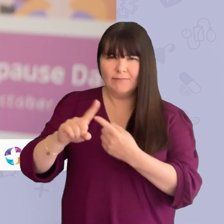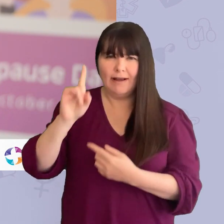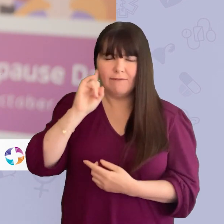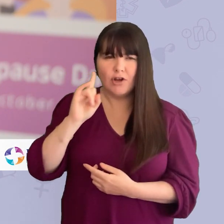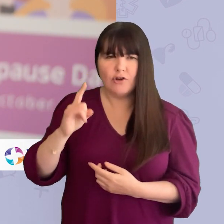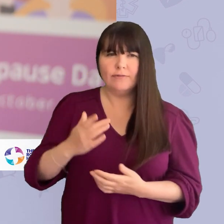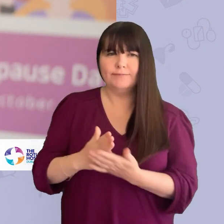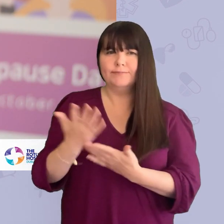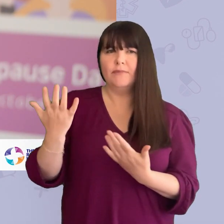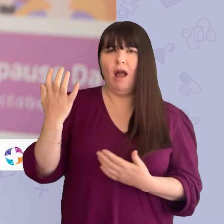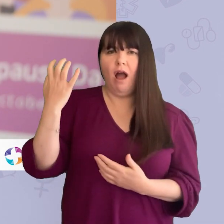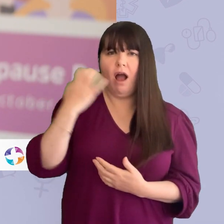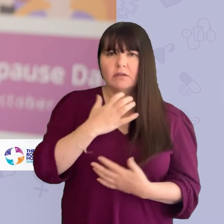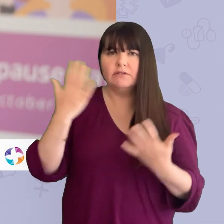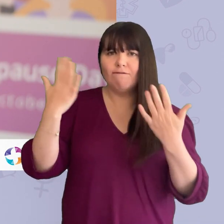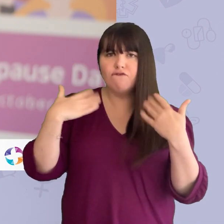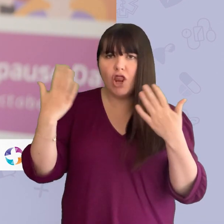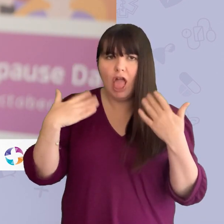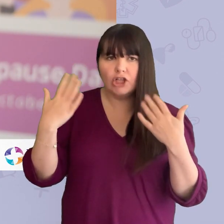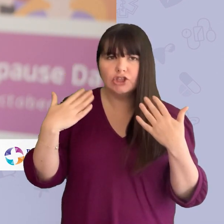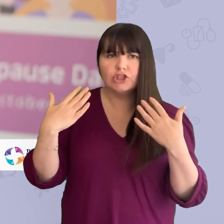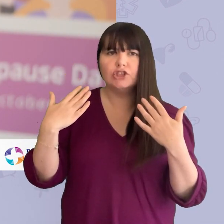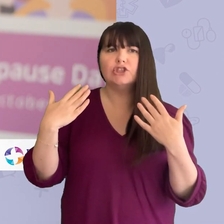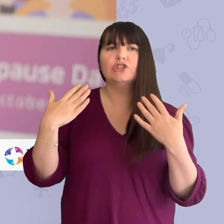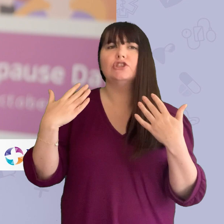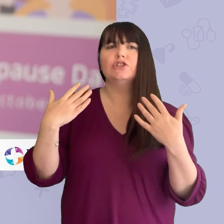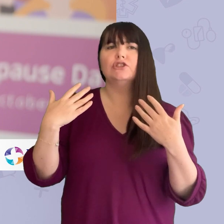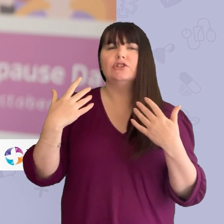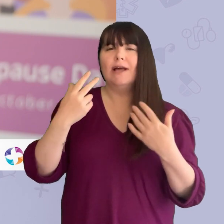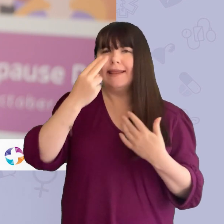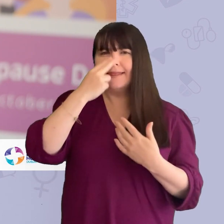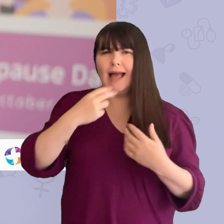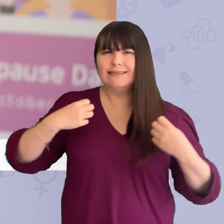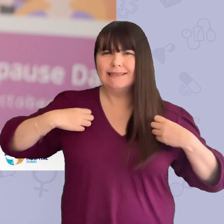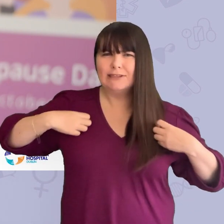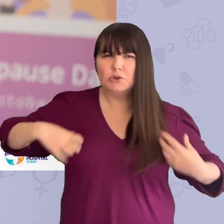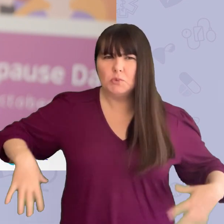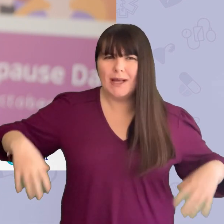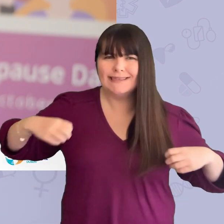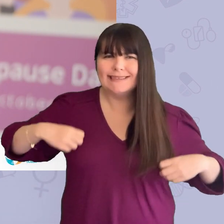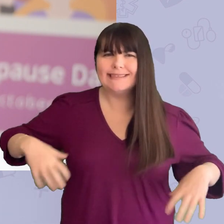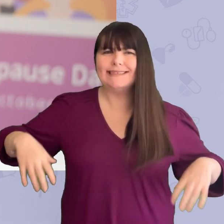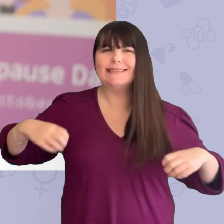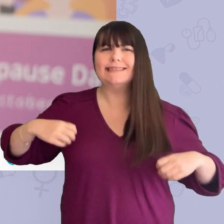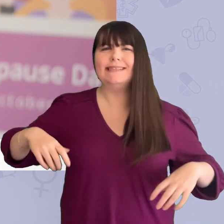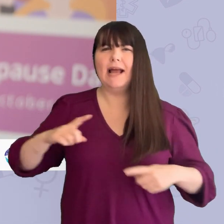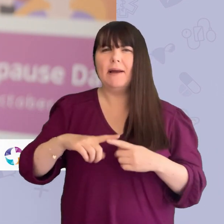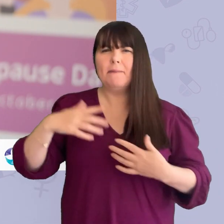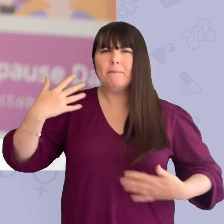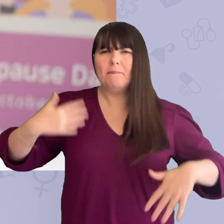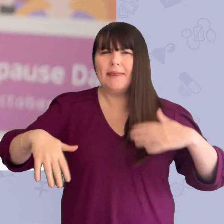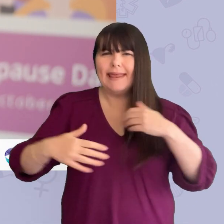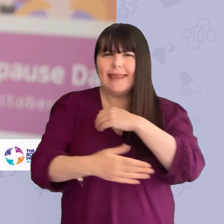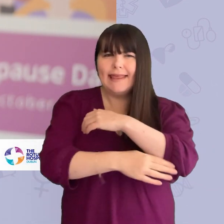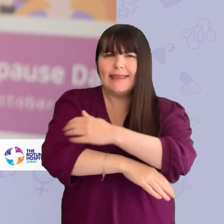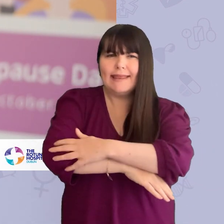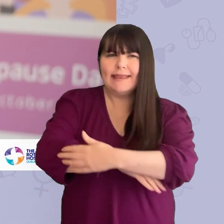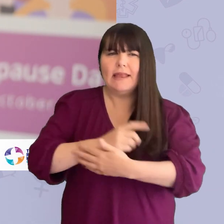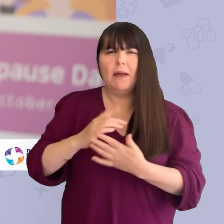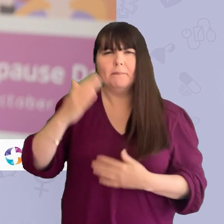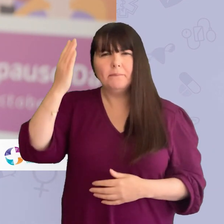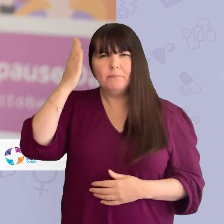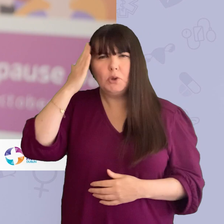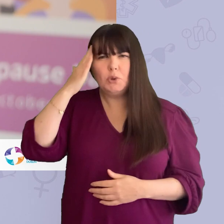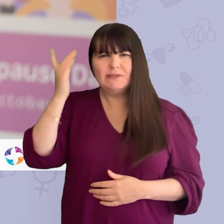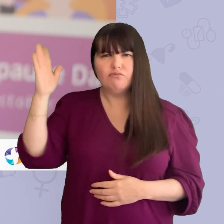or peri-menopause. So this includes hot flushes, night sweats, joint pains, mood changes,